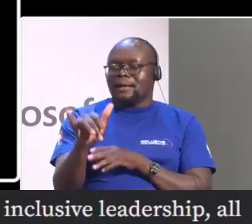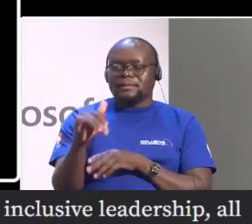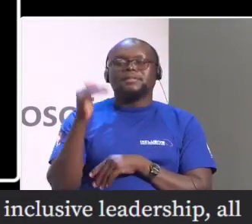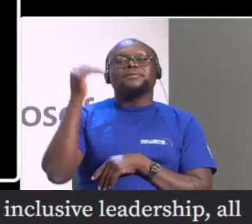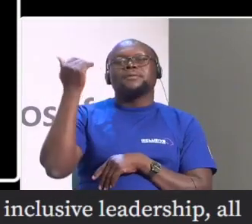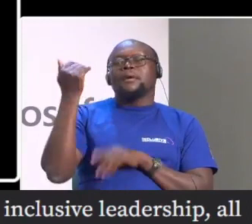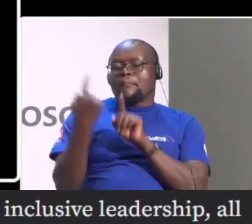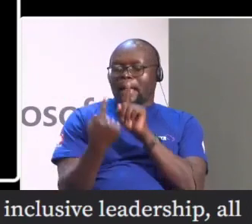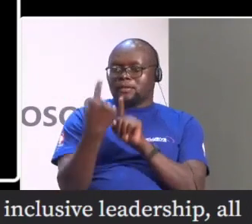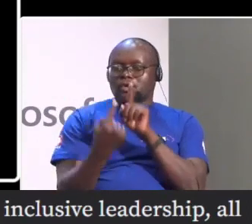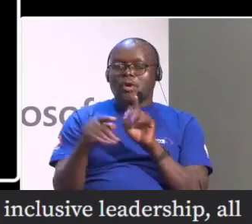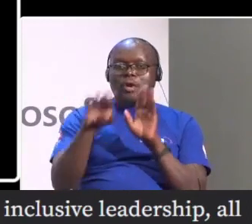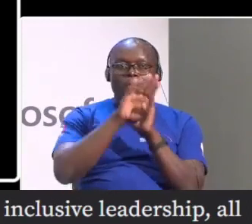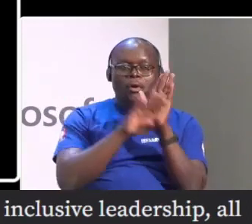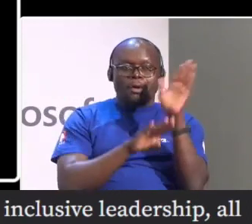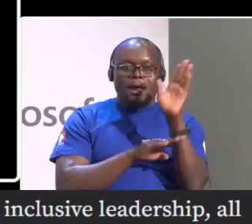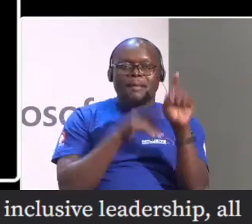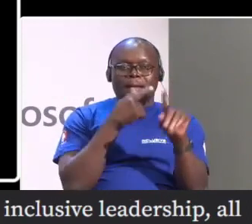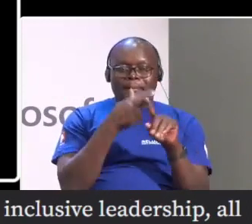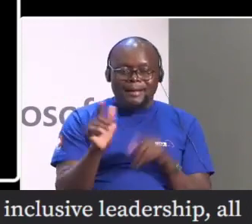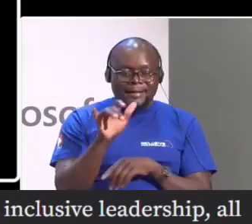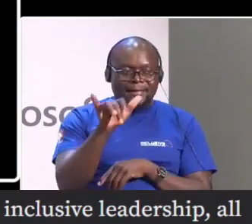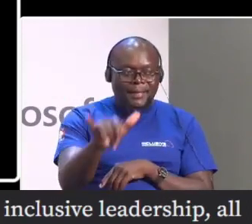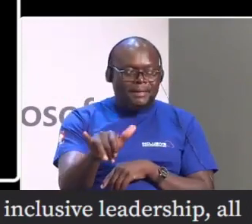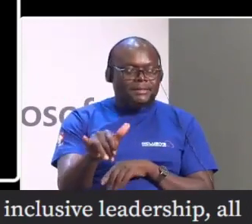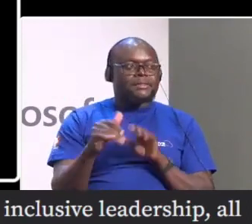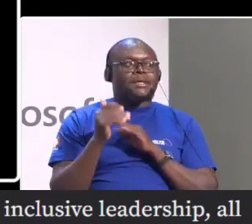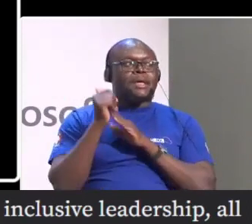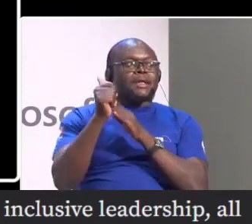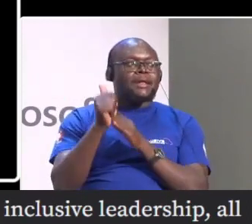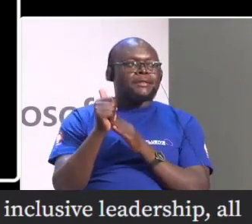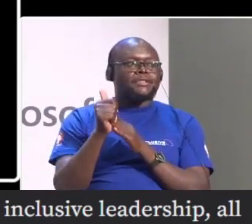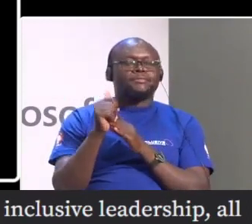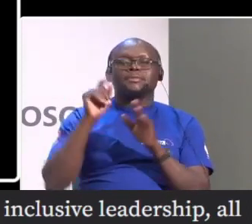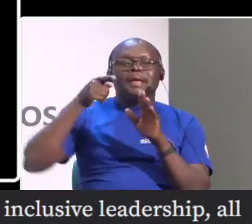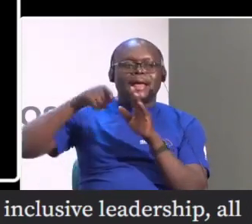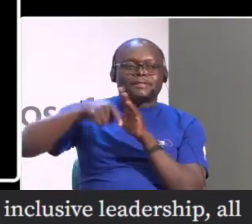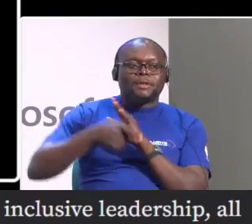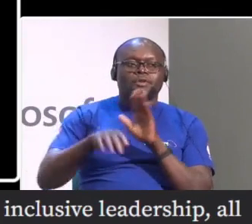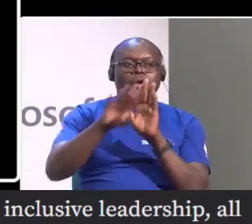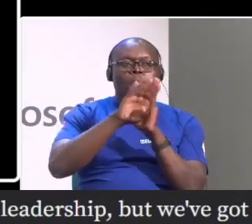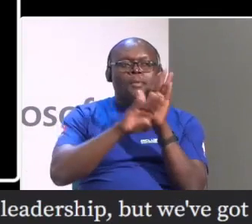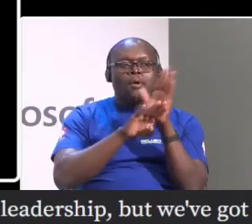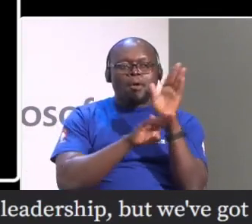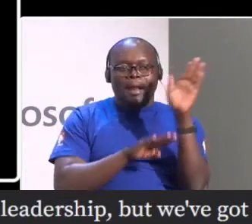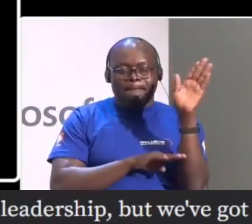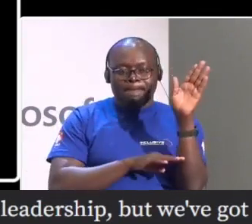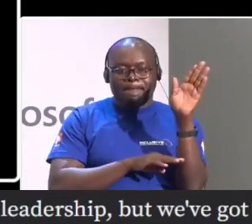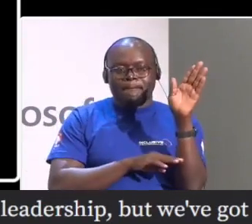mentee-mentor program, but really it's a leadership exploration program.